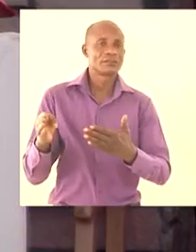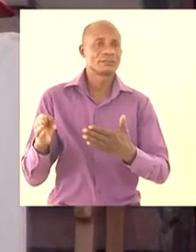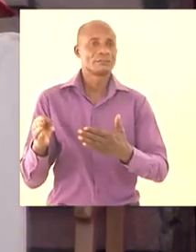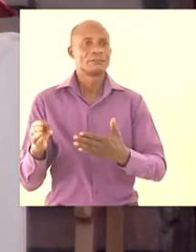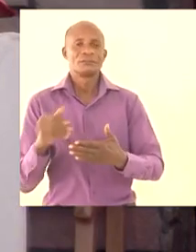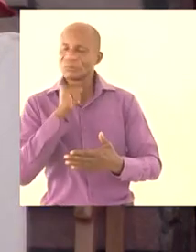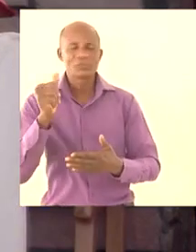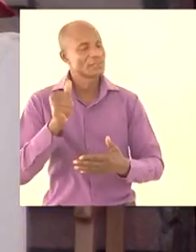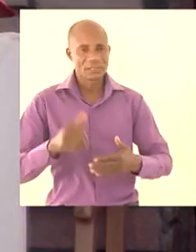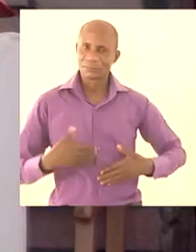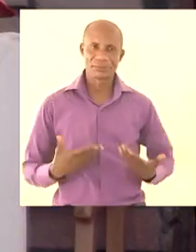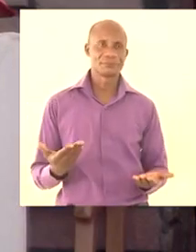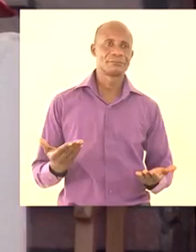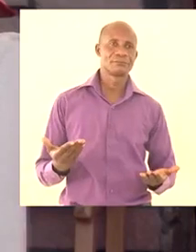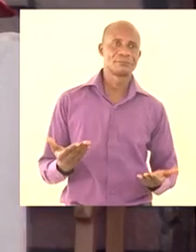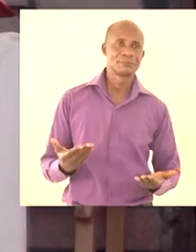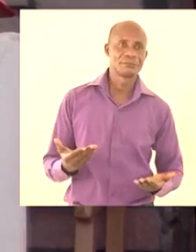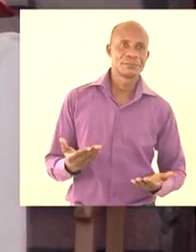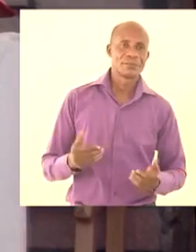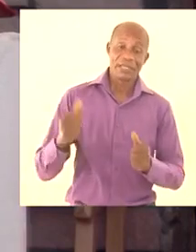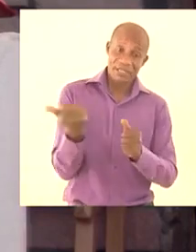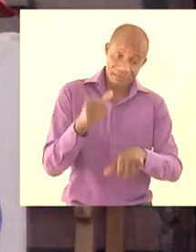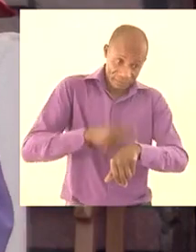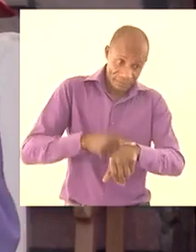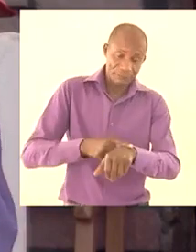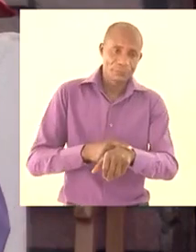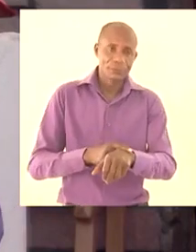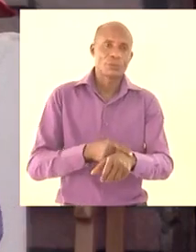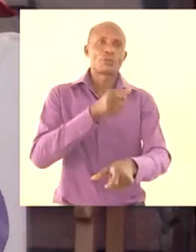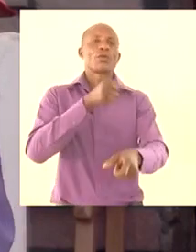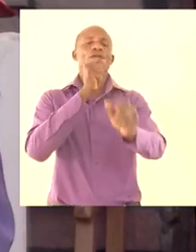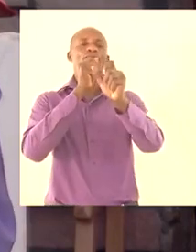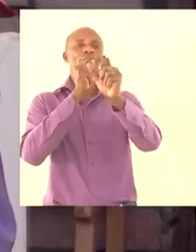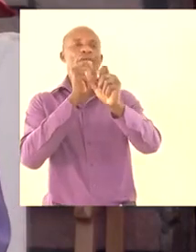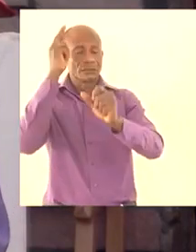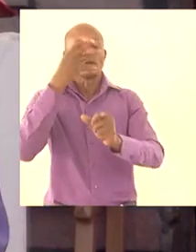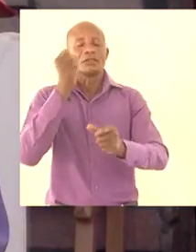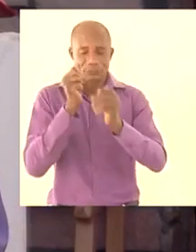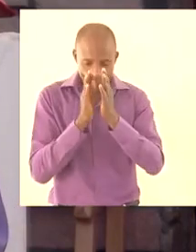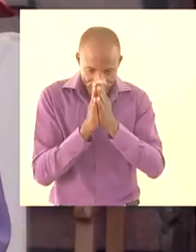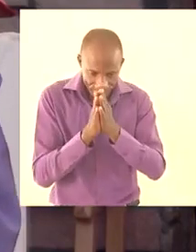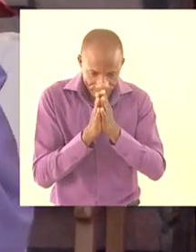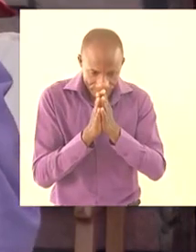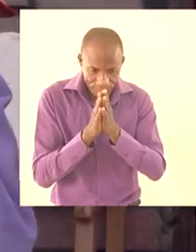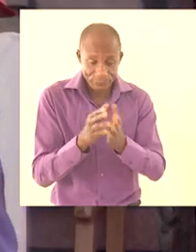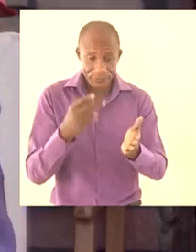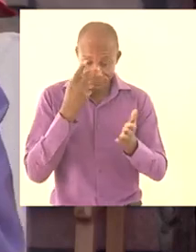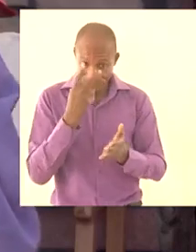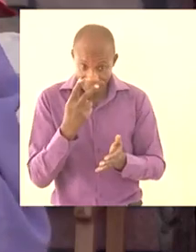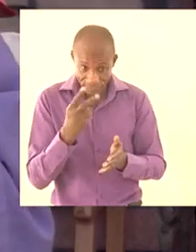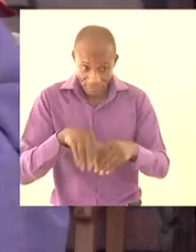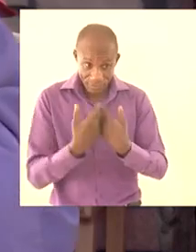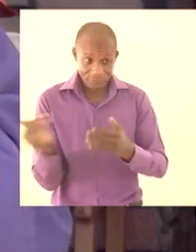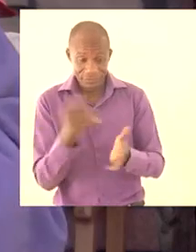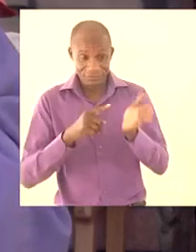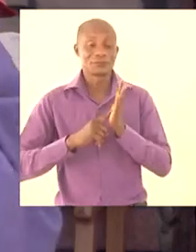And when he is on the organ, he is actually praying. But when he watches the display and